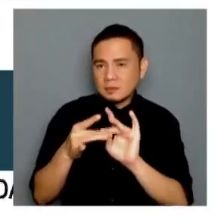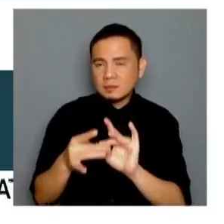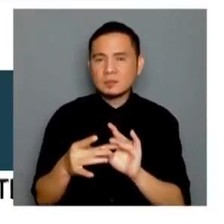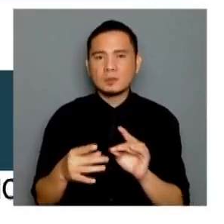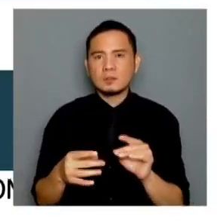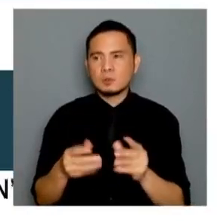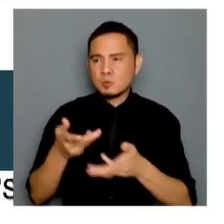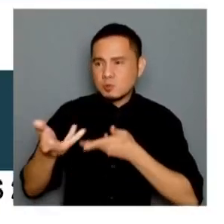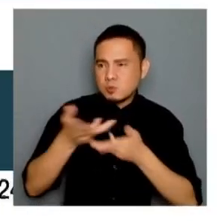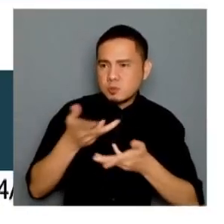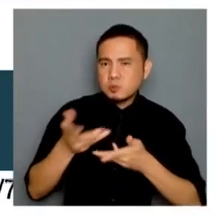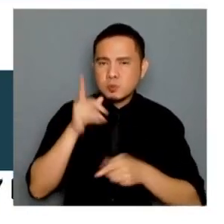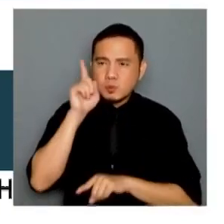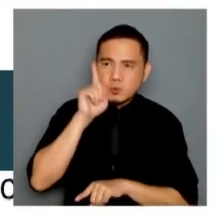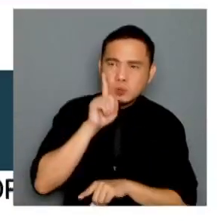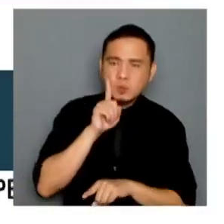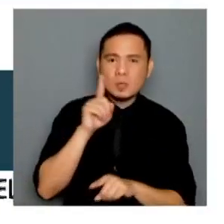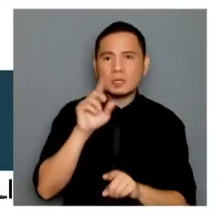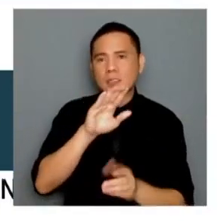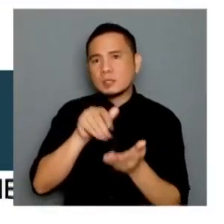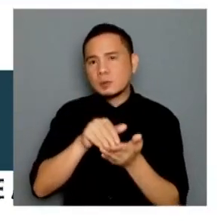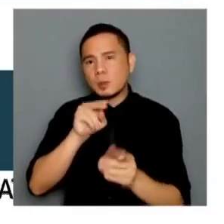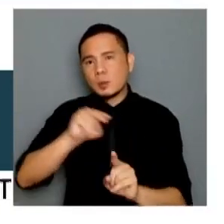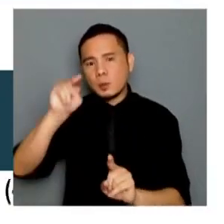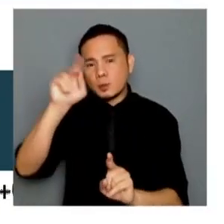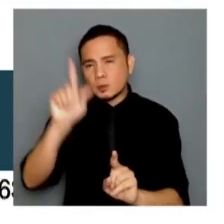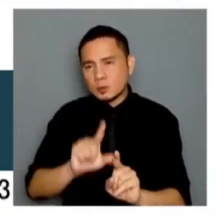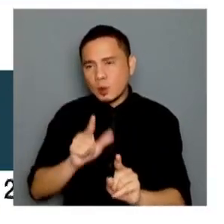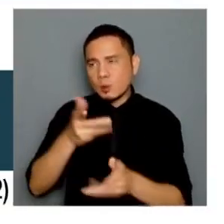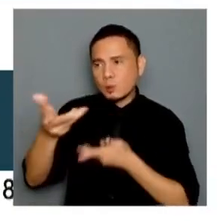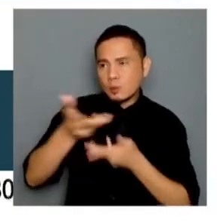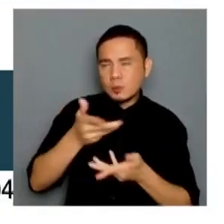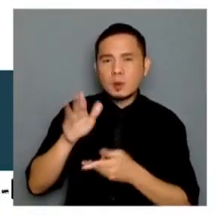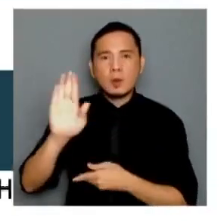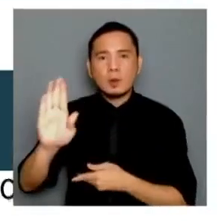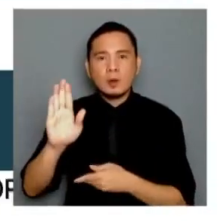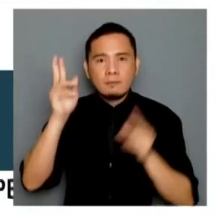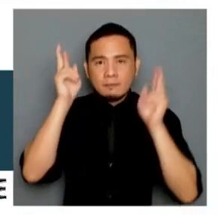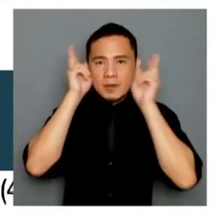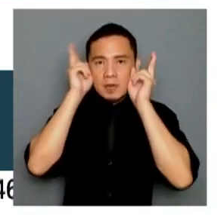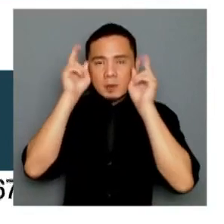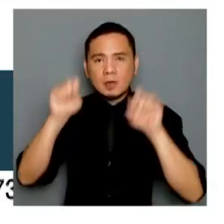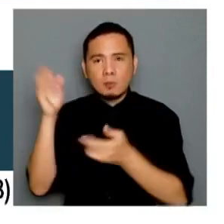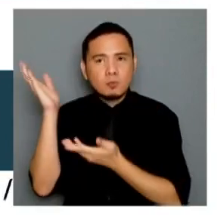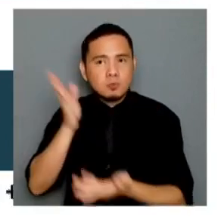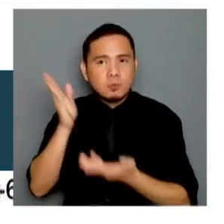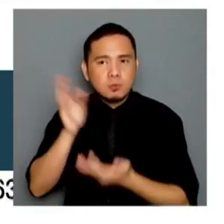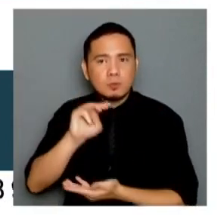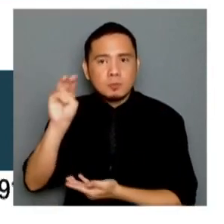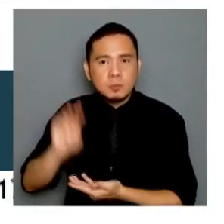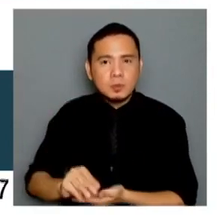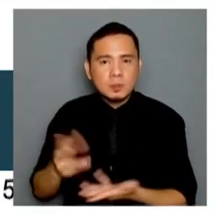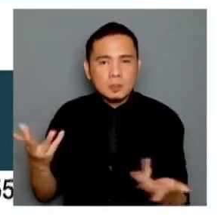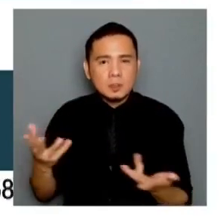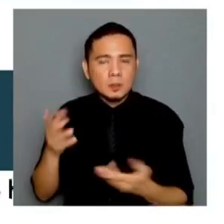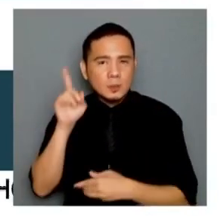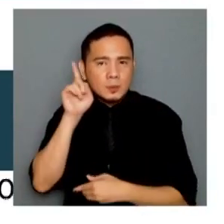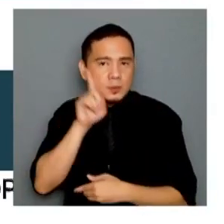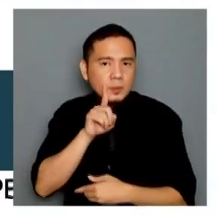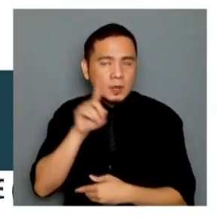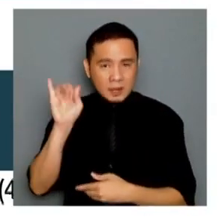business with the Central and Northern Luzon to be able to bring in their produce here to Metro Manila. It may be able to help